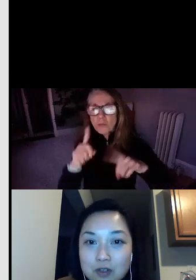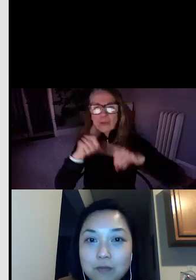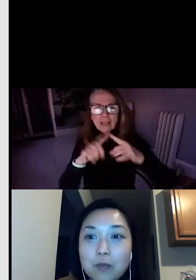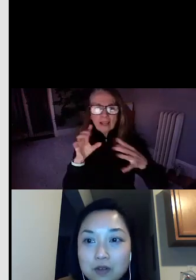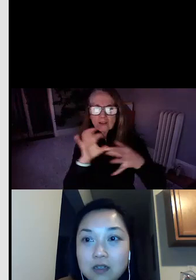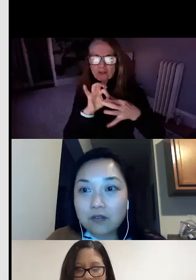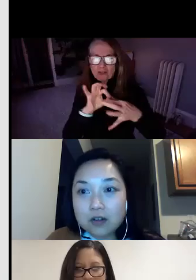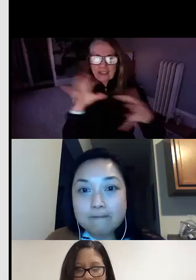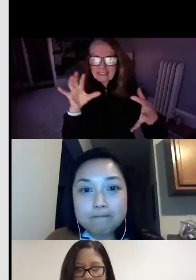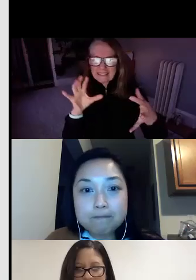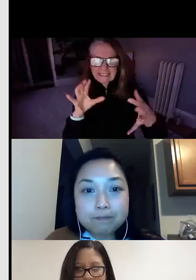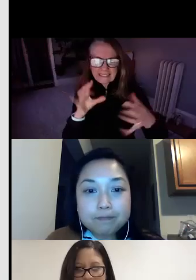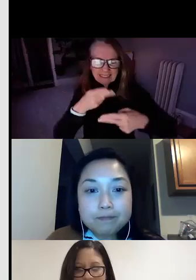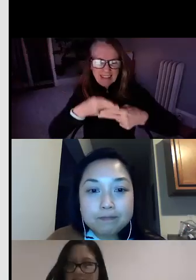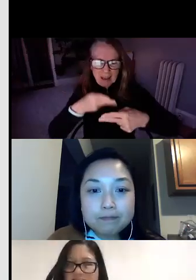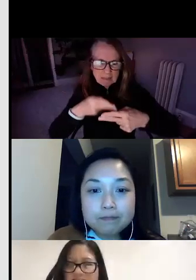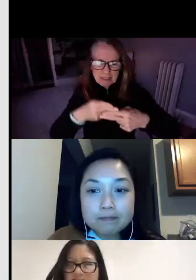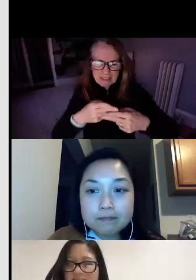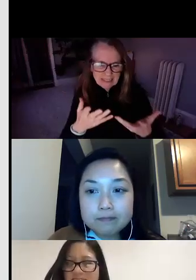on a person by person level.